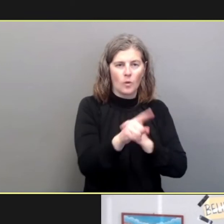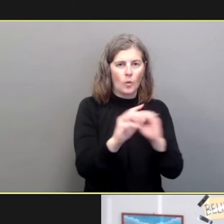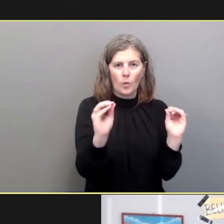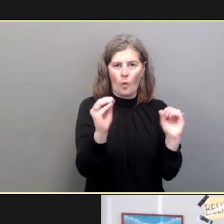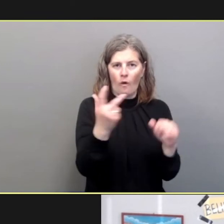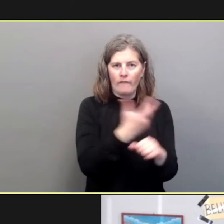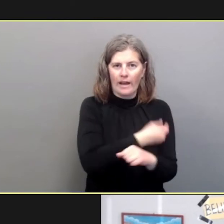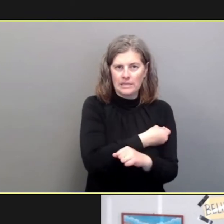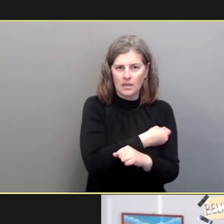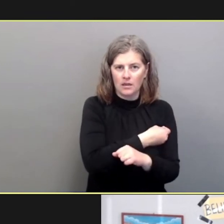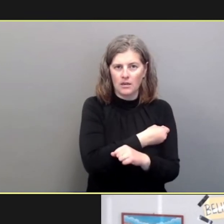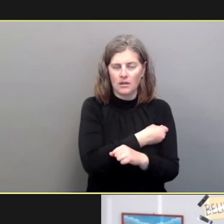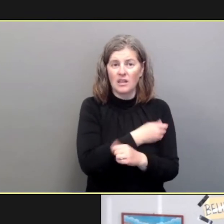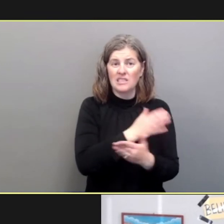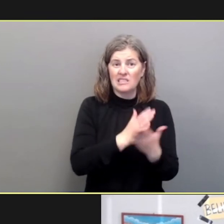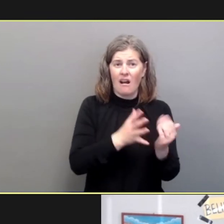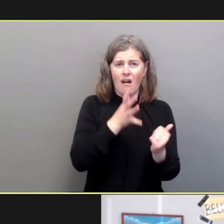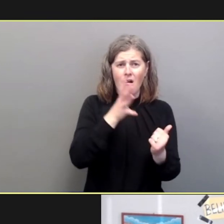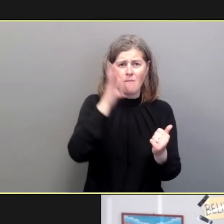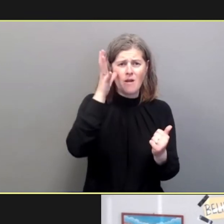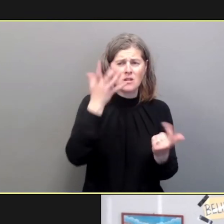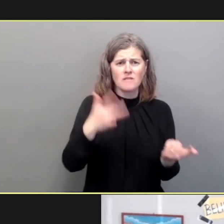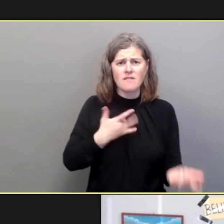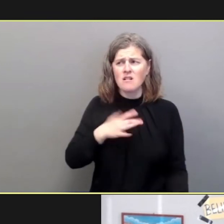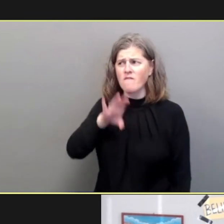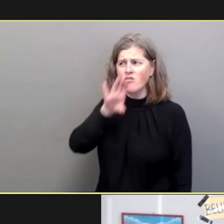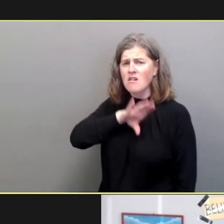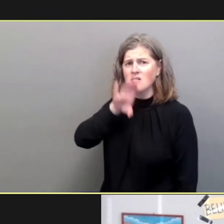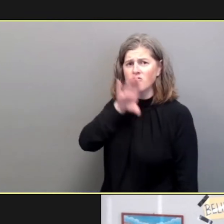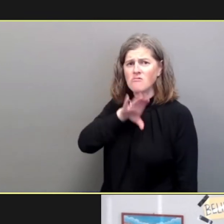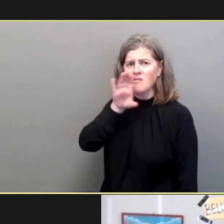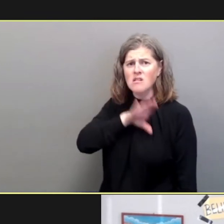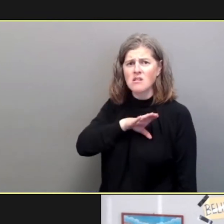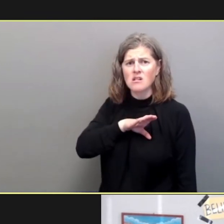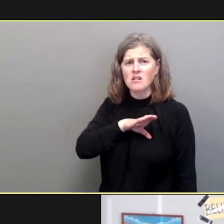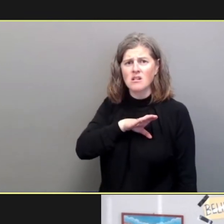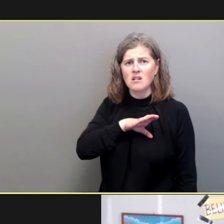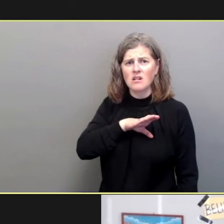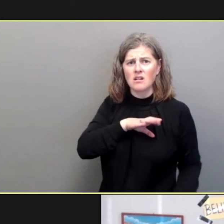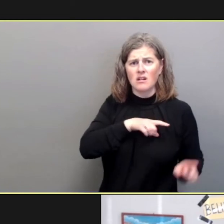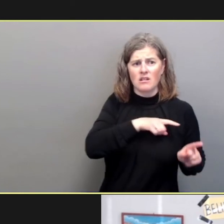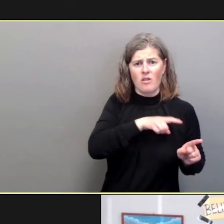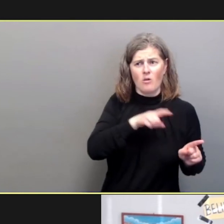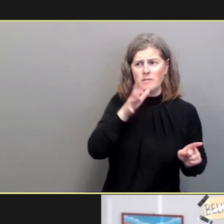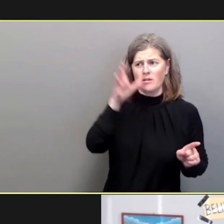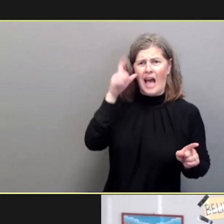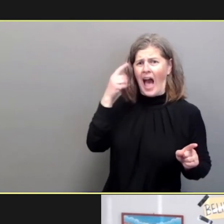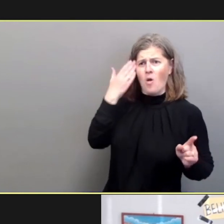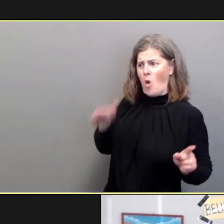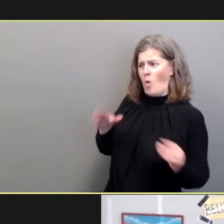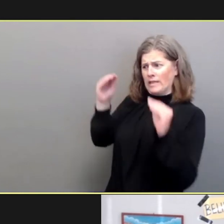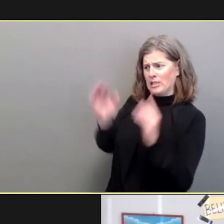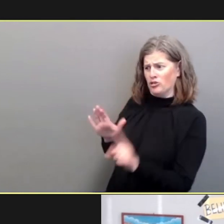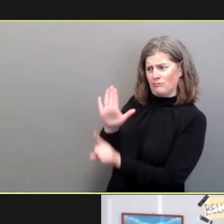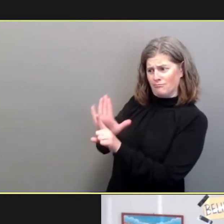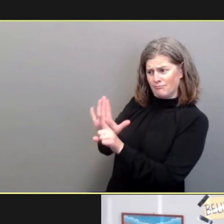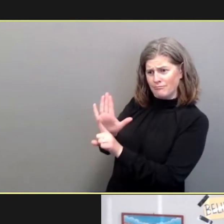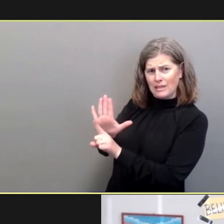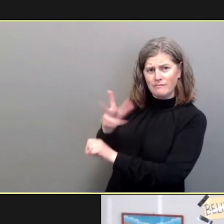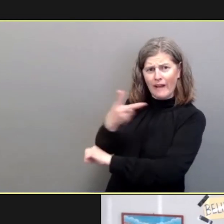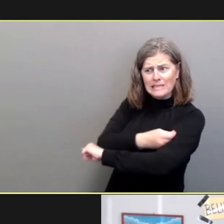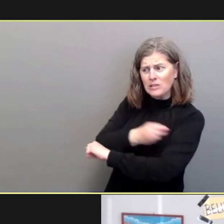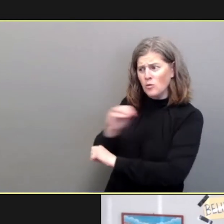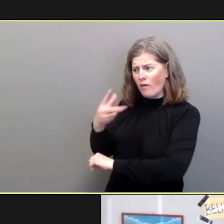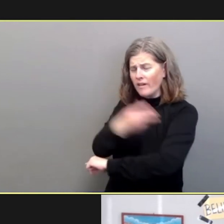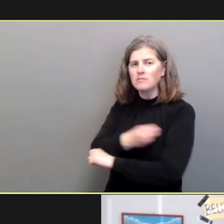classroom. Some parents expressing frustration that they don't know the teacher's vaccine status. Obviously, teachers are